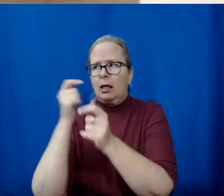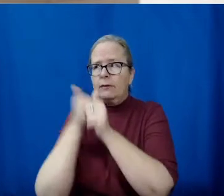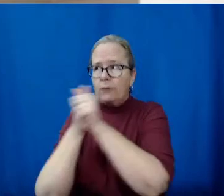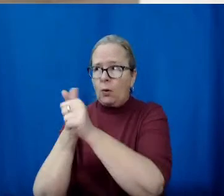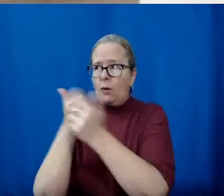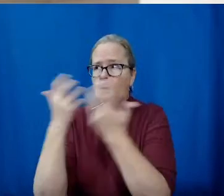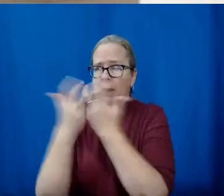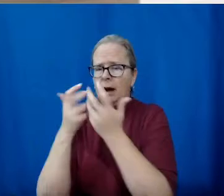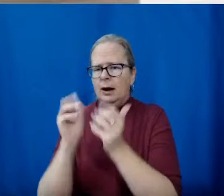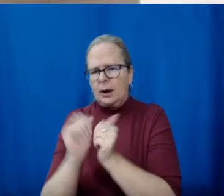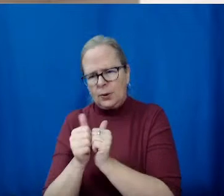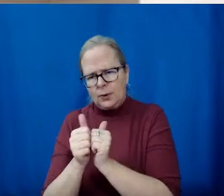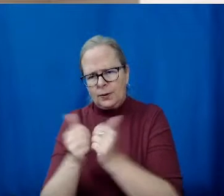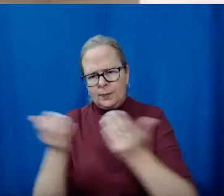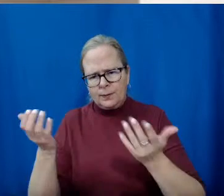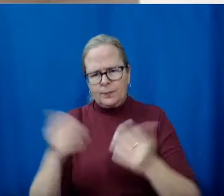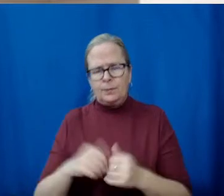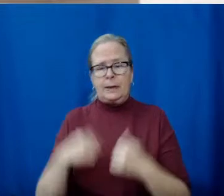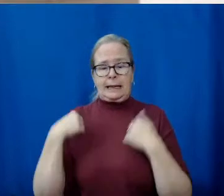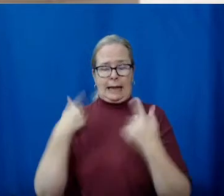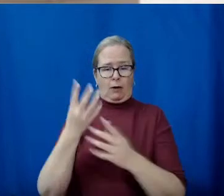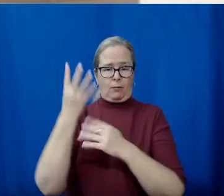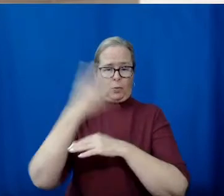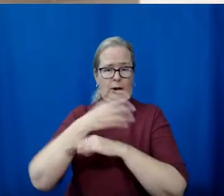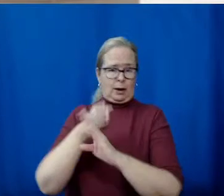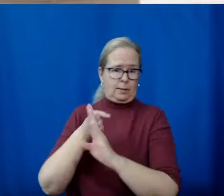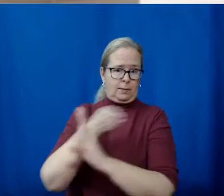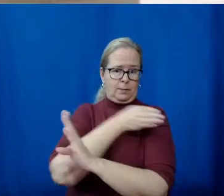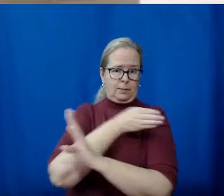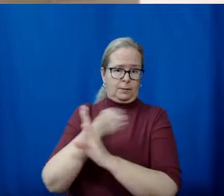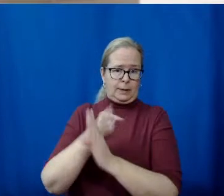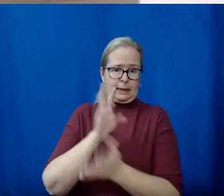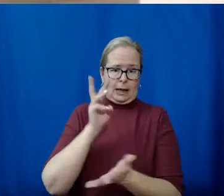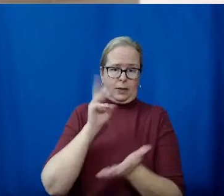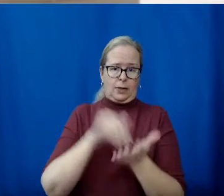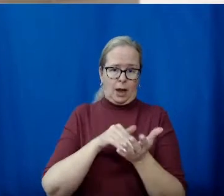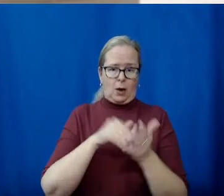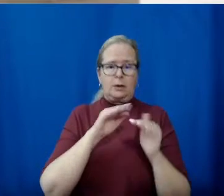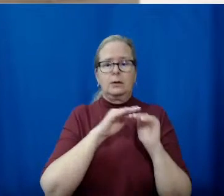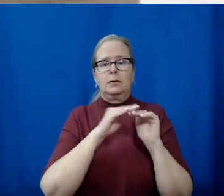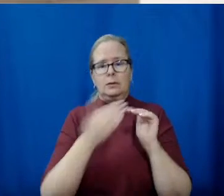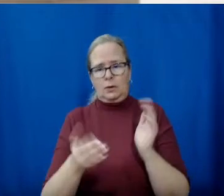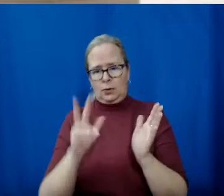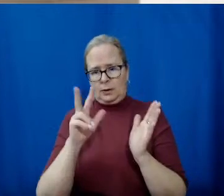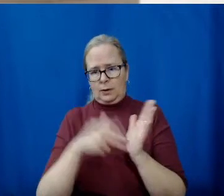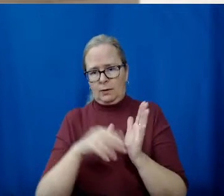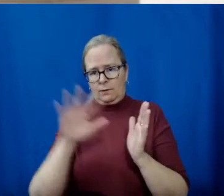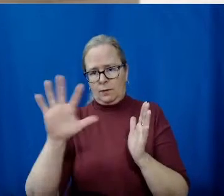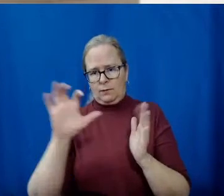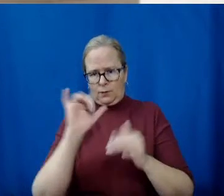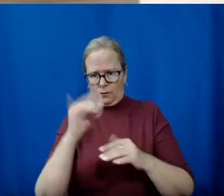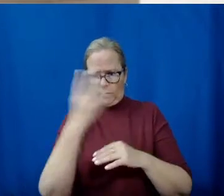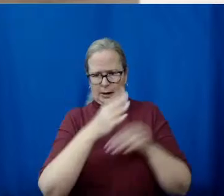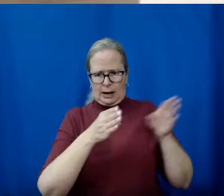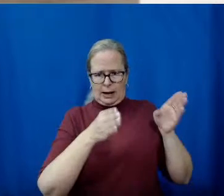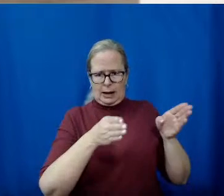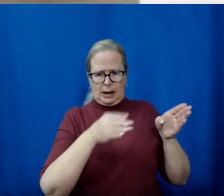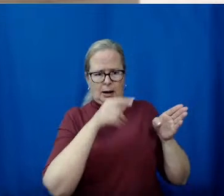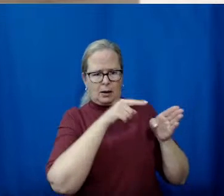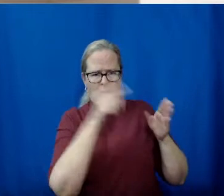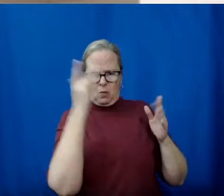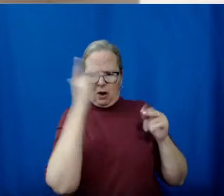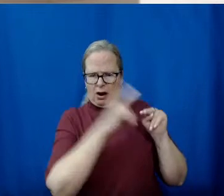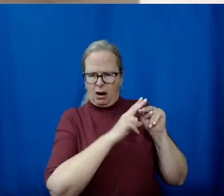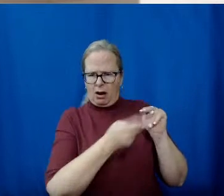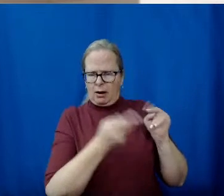from 6,000 to around 3,500 over that 4-day period, but who knows what that really means in reality. A little bit more useful, I would